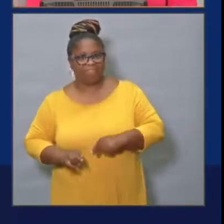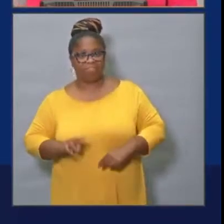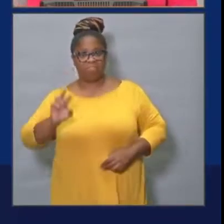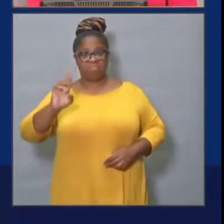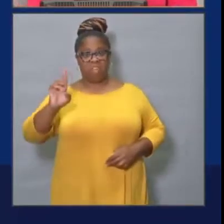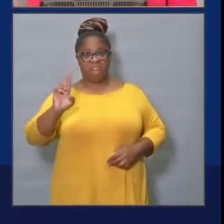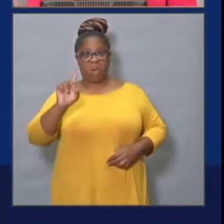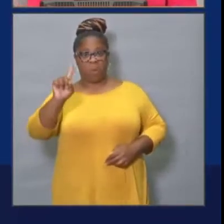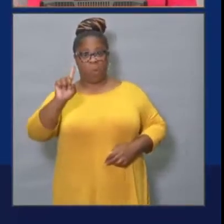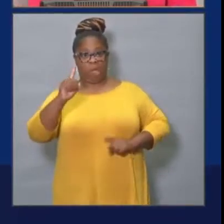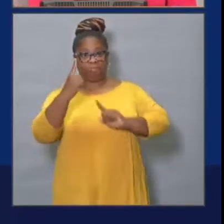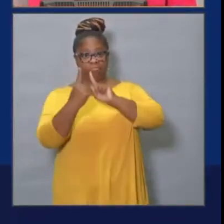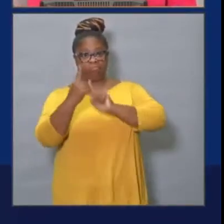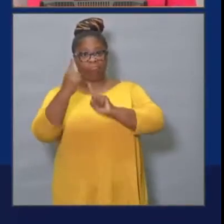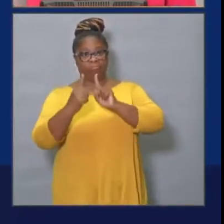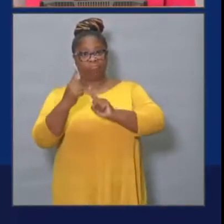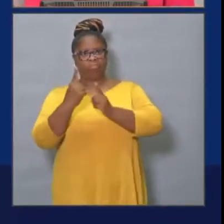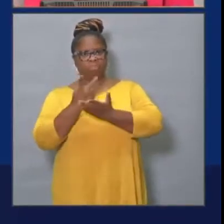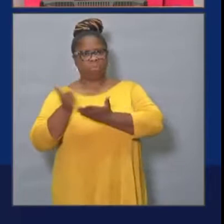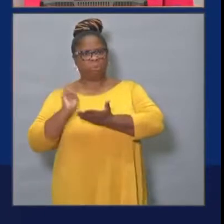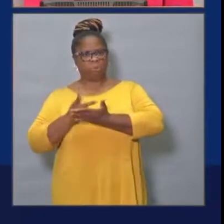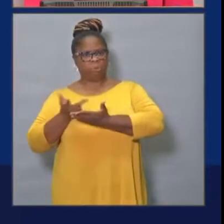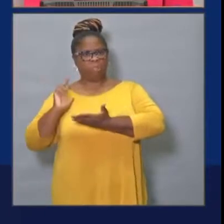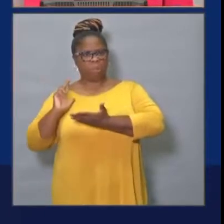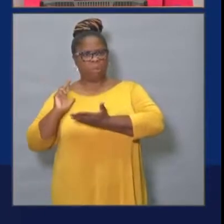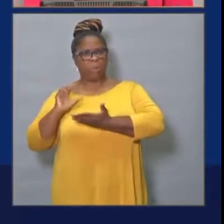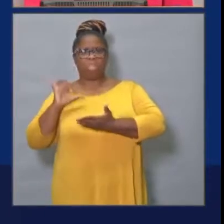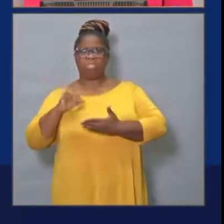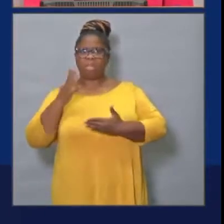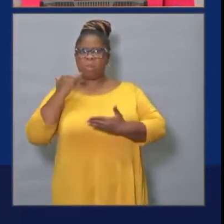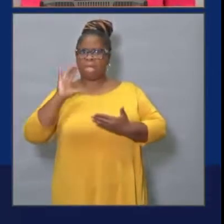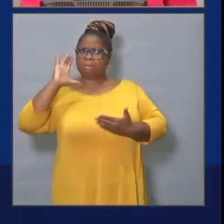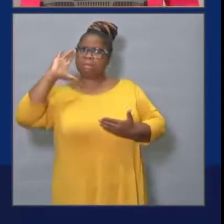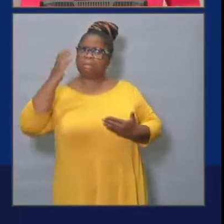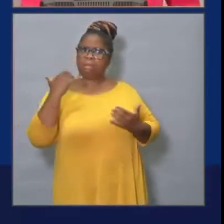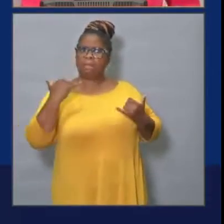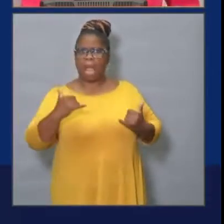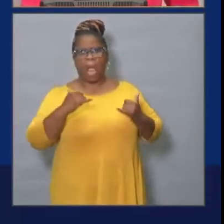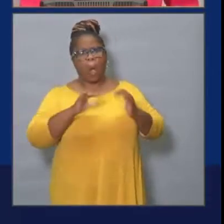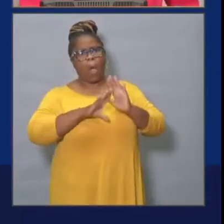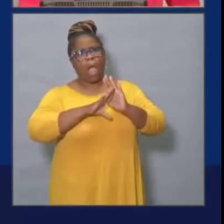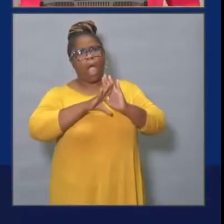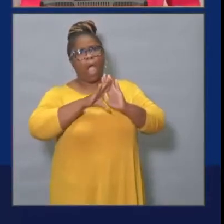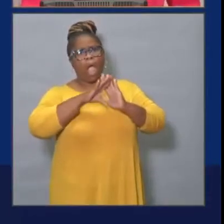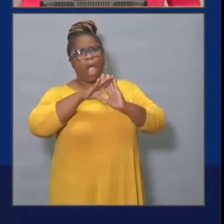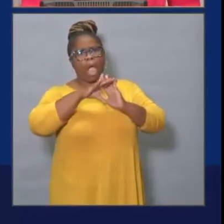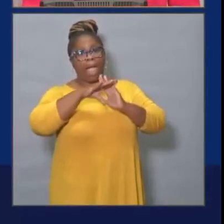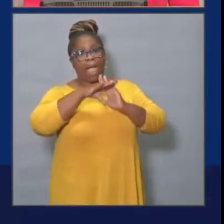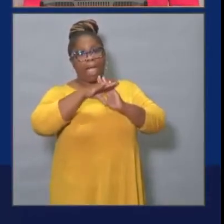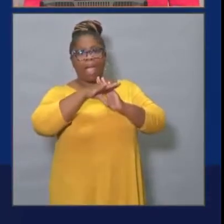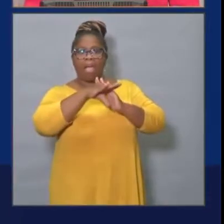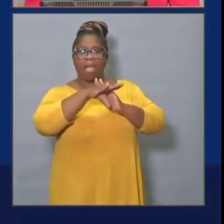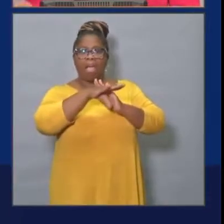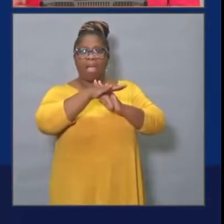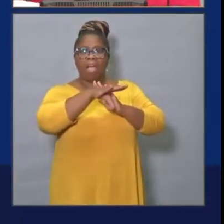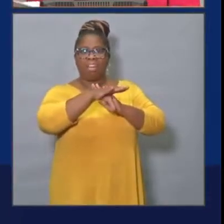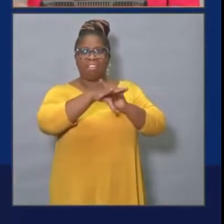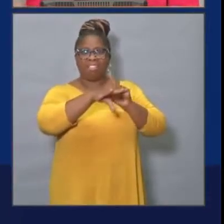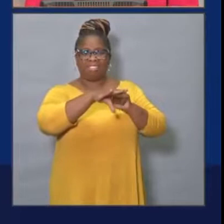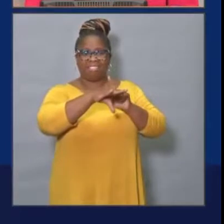of 1 a couple of weeks ago is why the number of new cases appears to be leveling out, but at a much higher level than